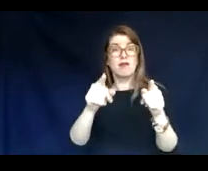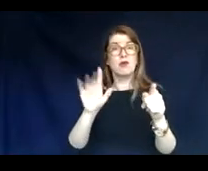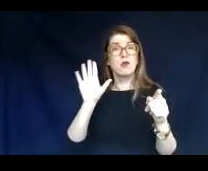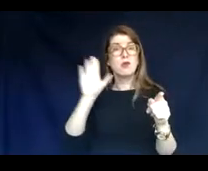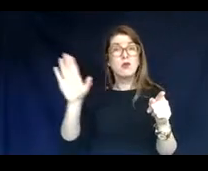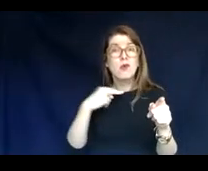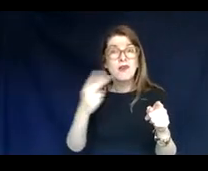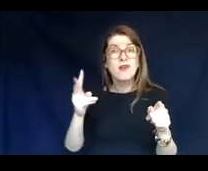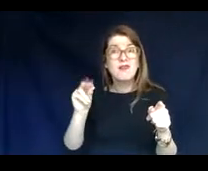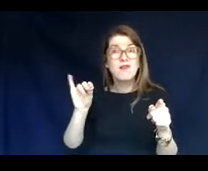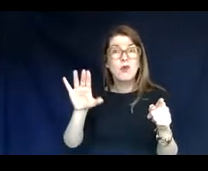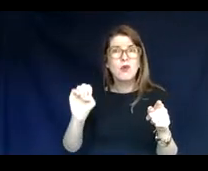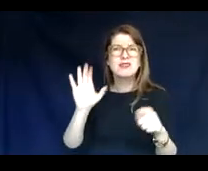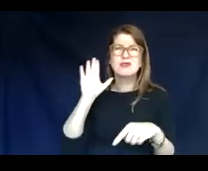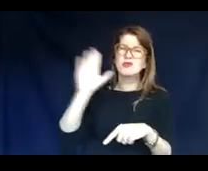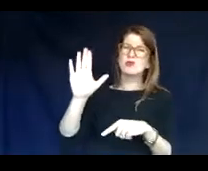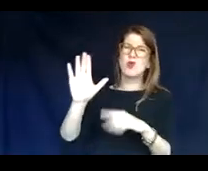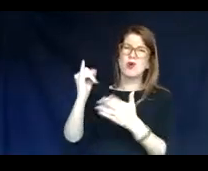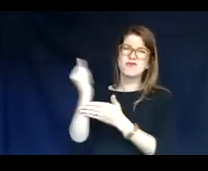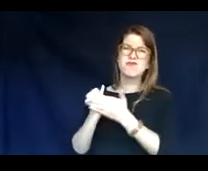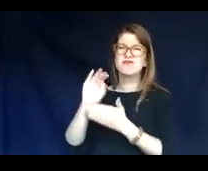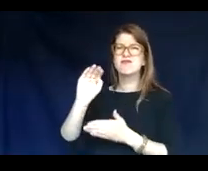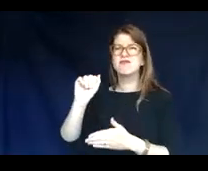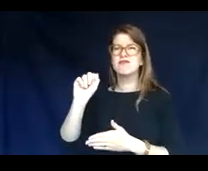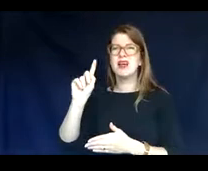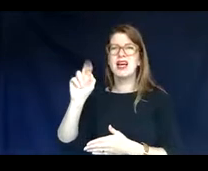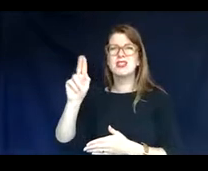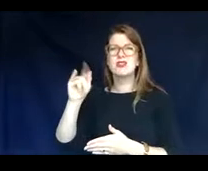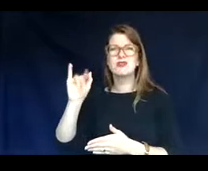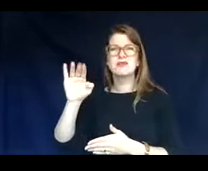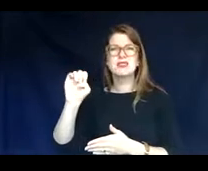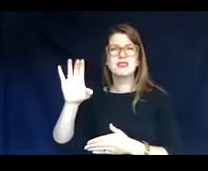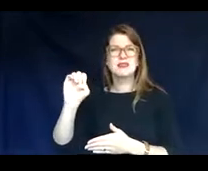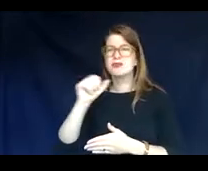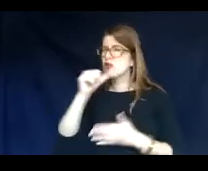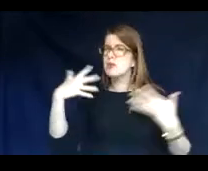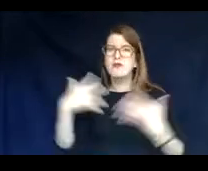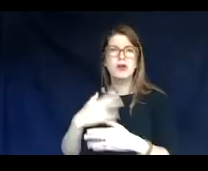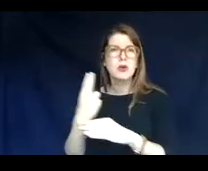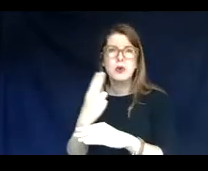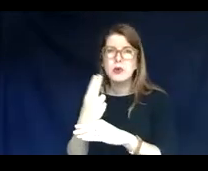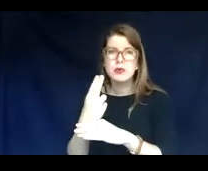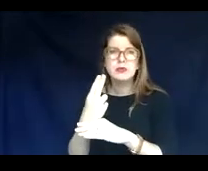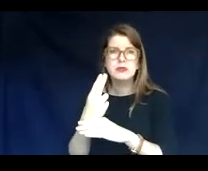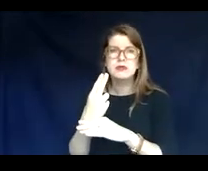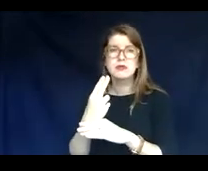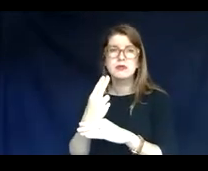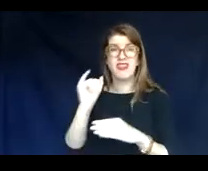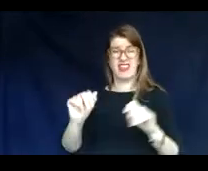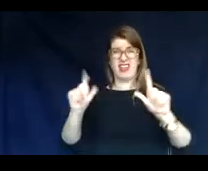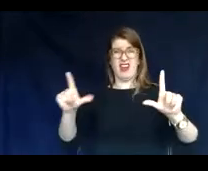voice is your masterpiece. Do not be afraid to use it. And so with that sign in